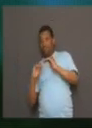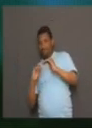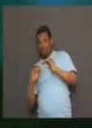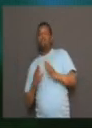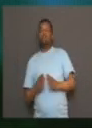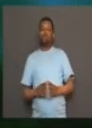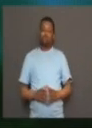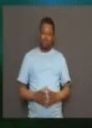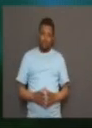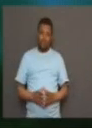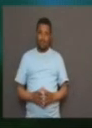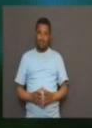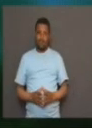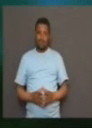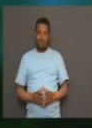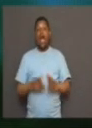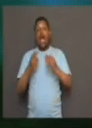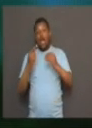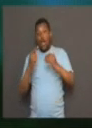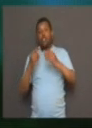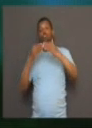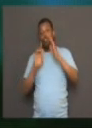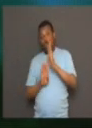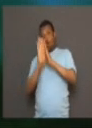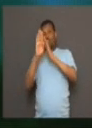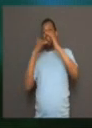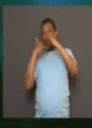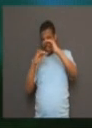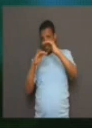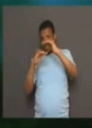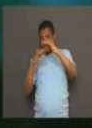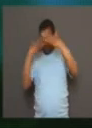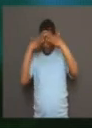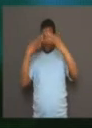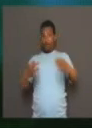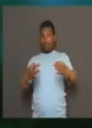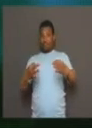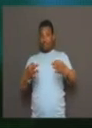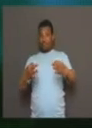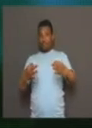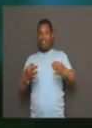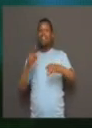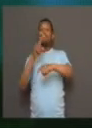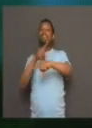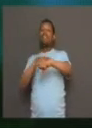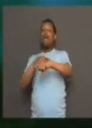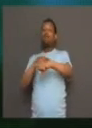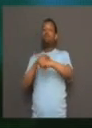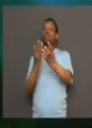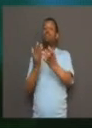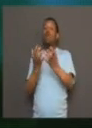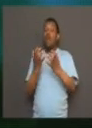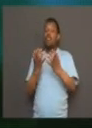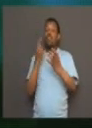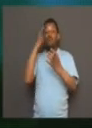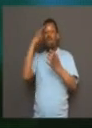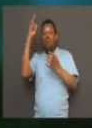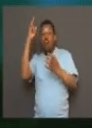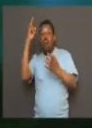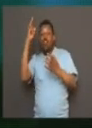rate. The growth rate determines the time required for